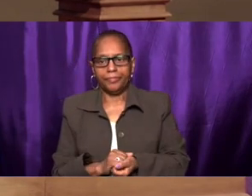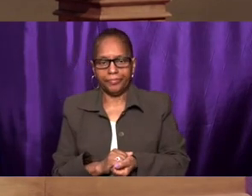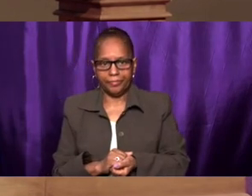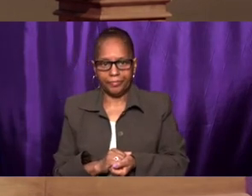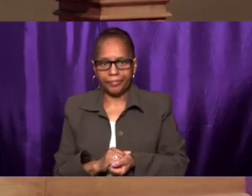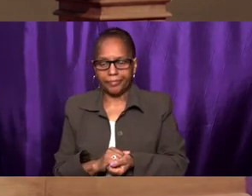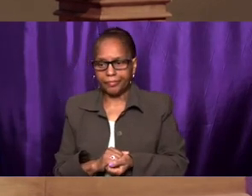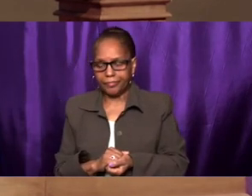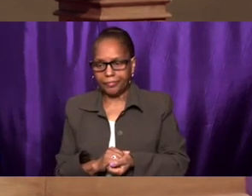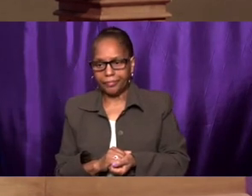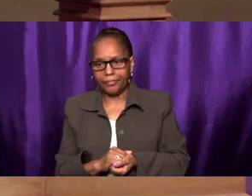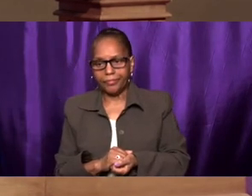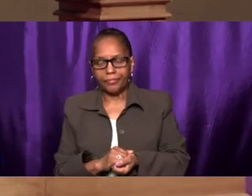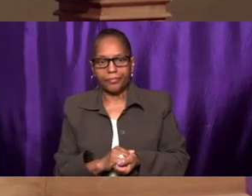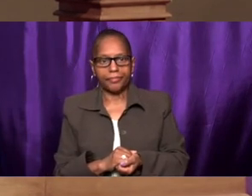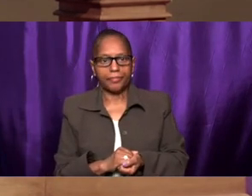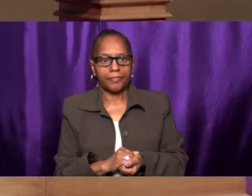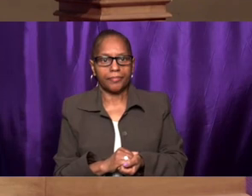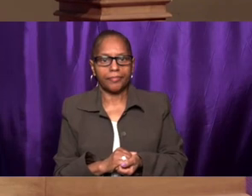It's cool.